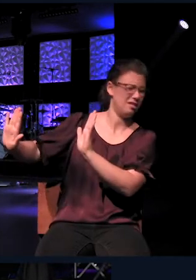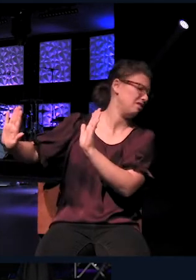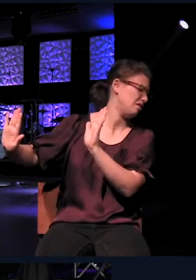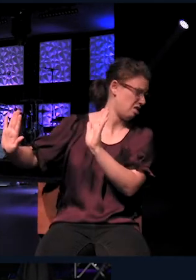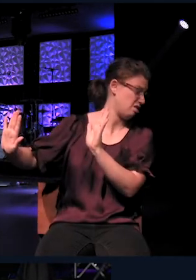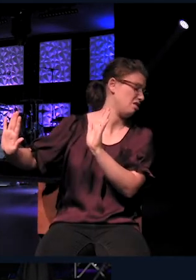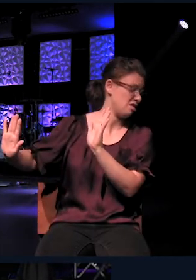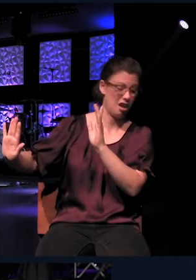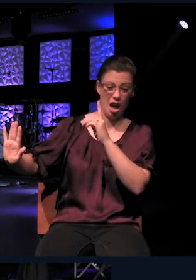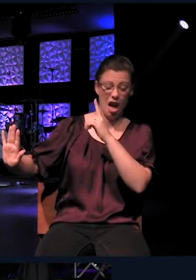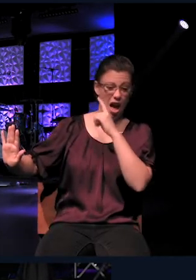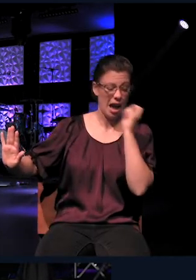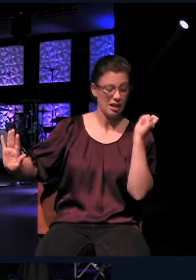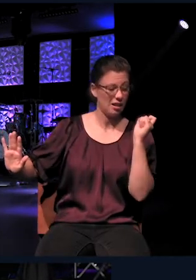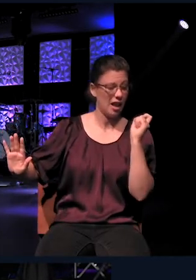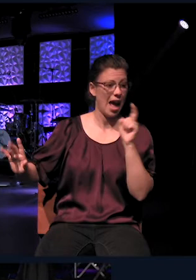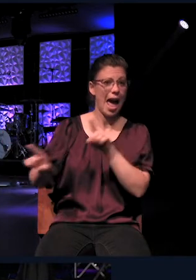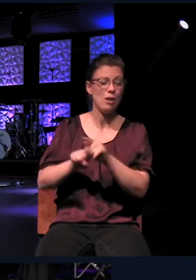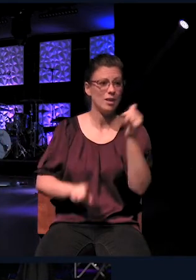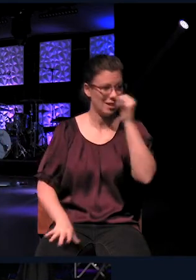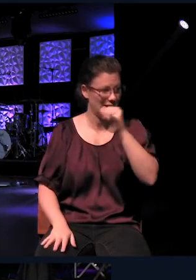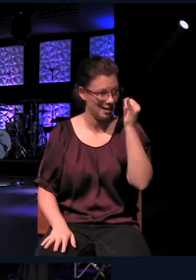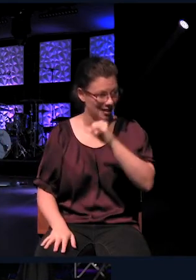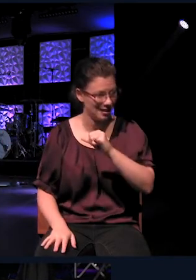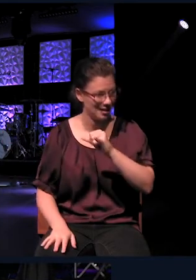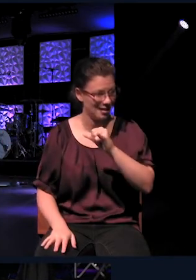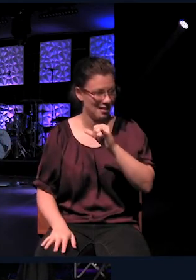Because you look ridiculous.